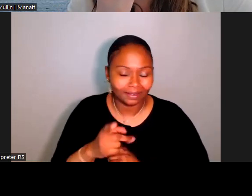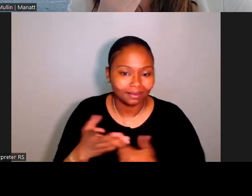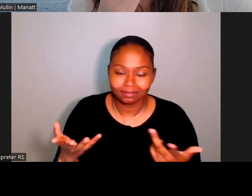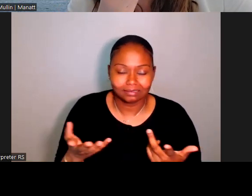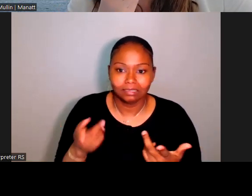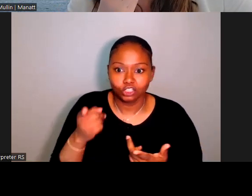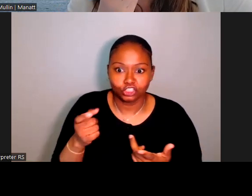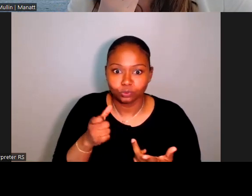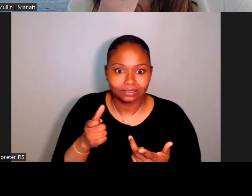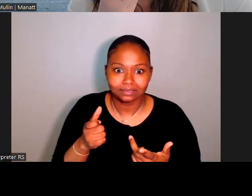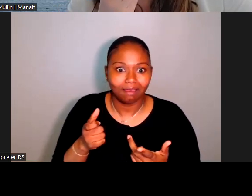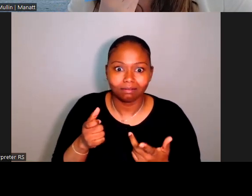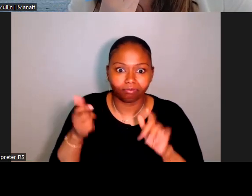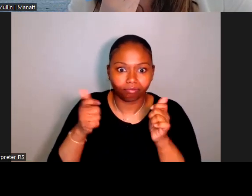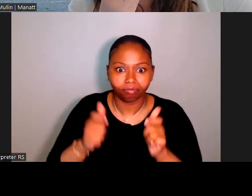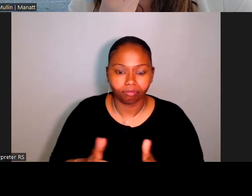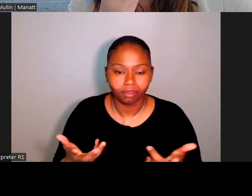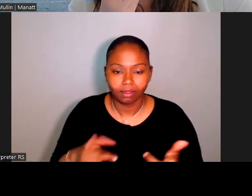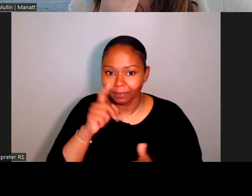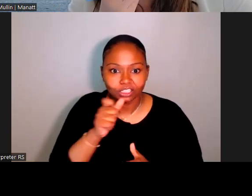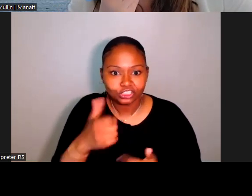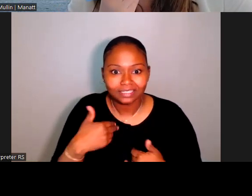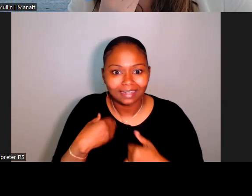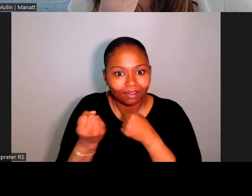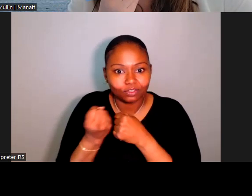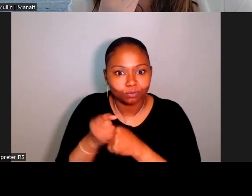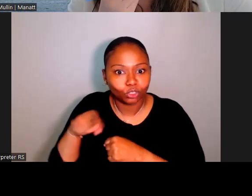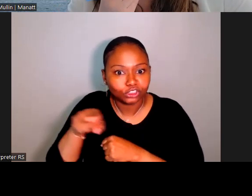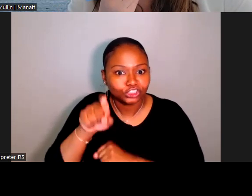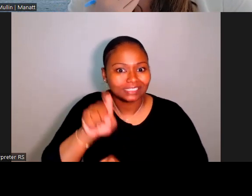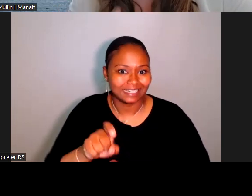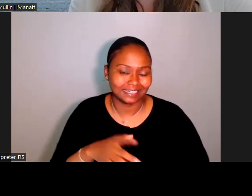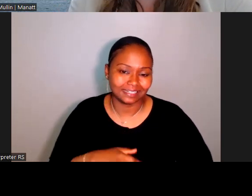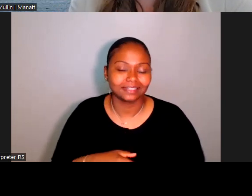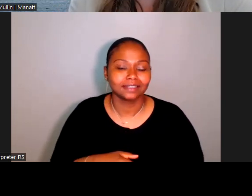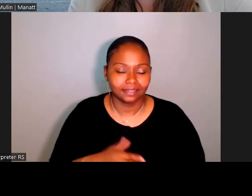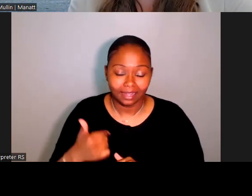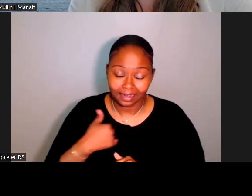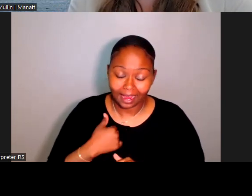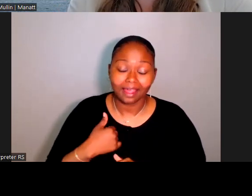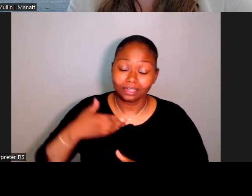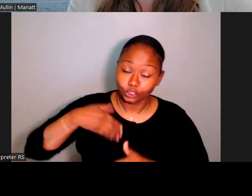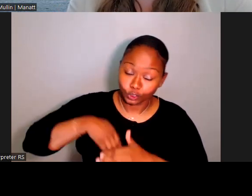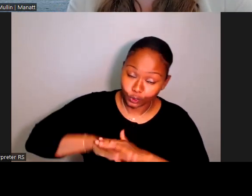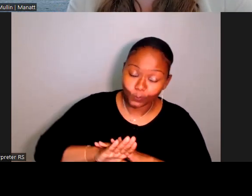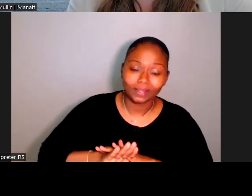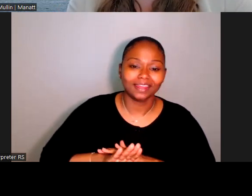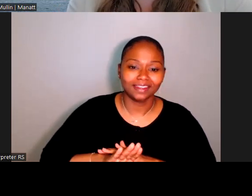know, she was failing because she didn't have the support she needed. And I was able to go right in at that